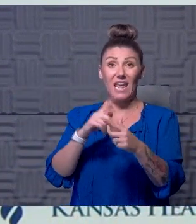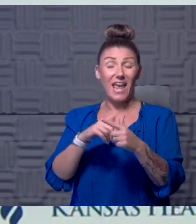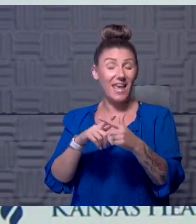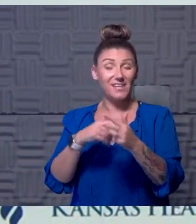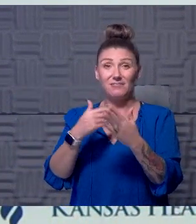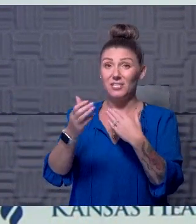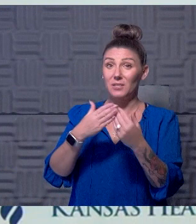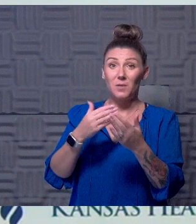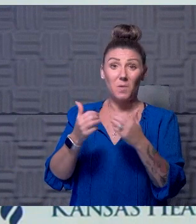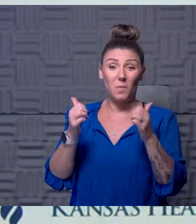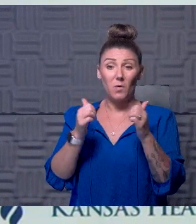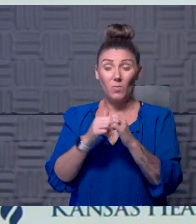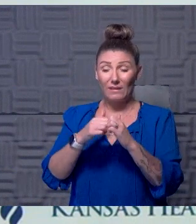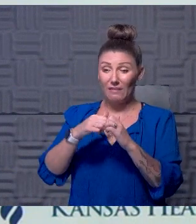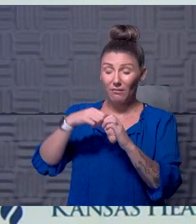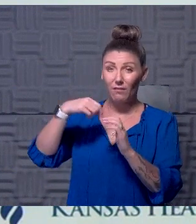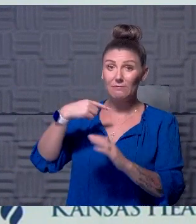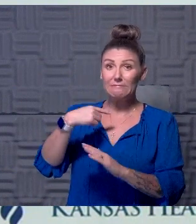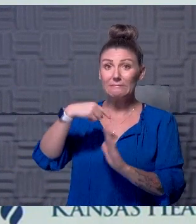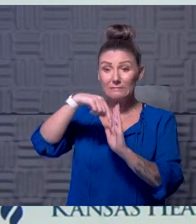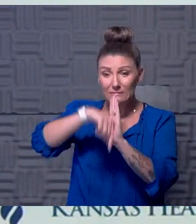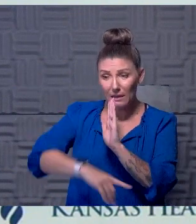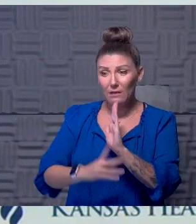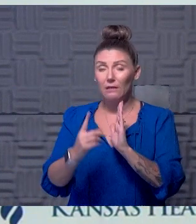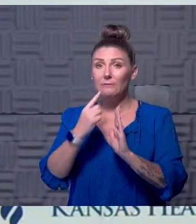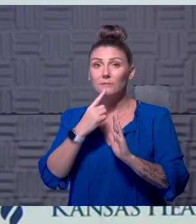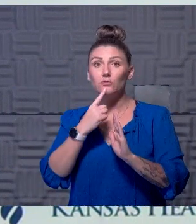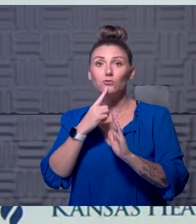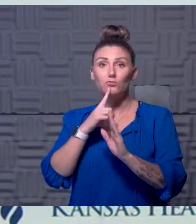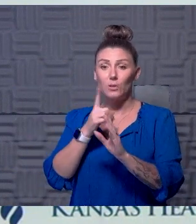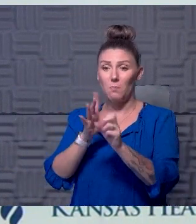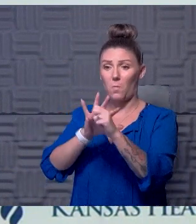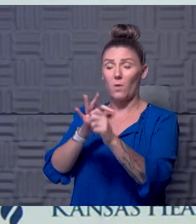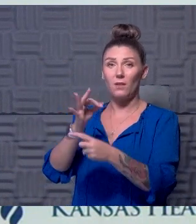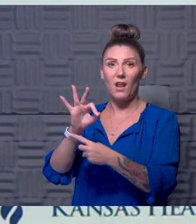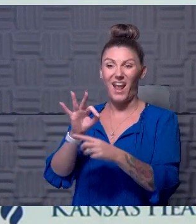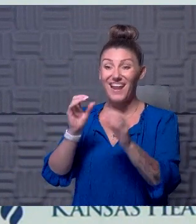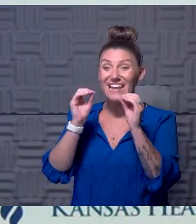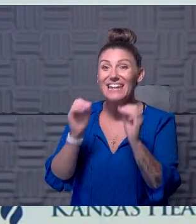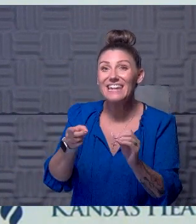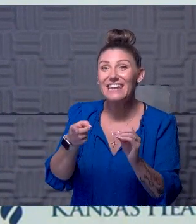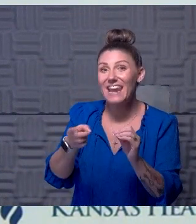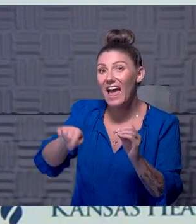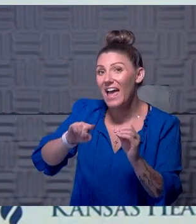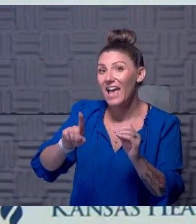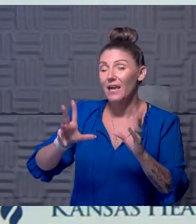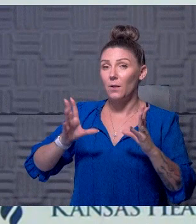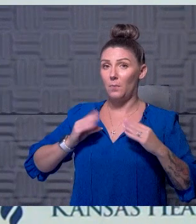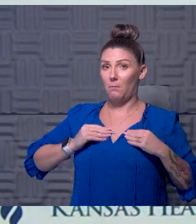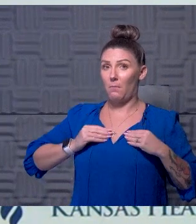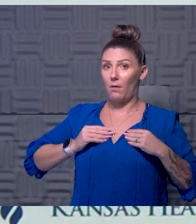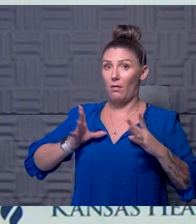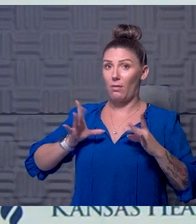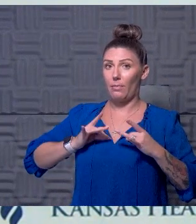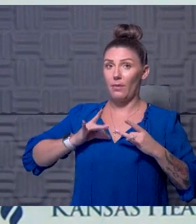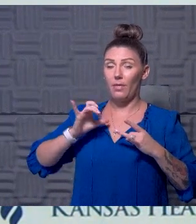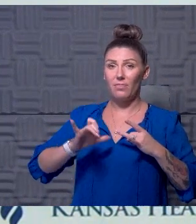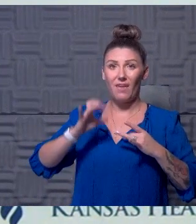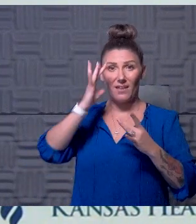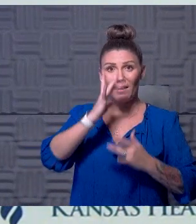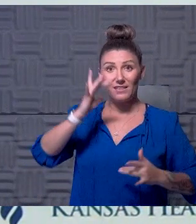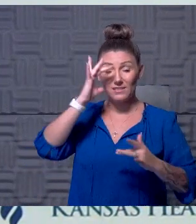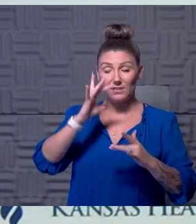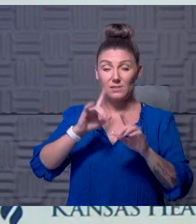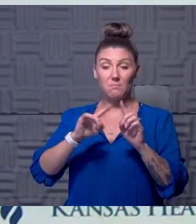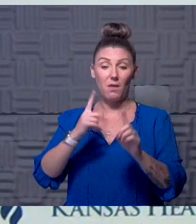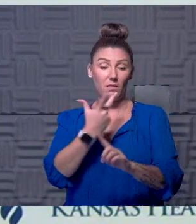that very extreme exposure to corona, none of these animals contracted the disease. What our vaccine does, though, is